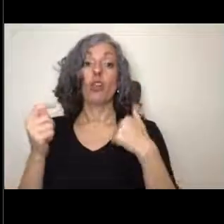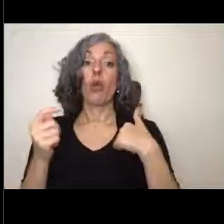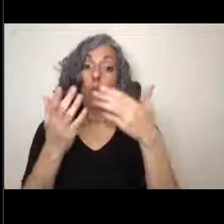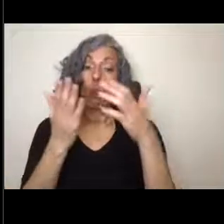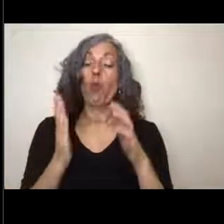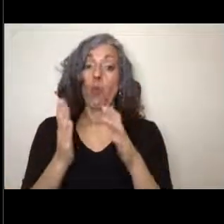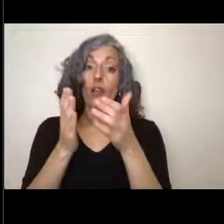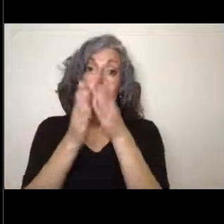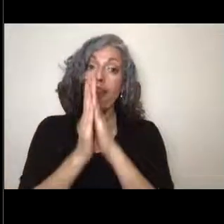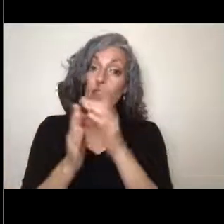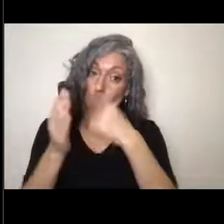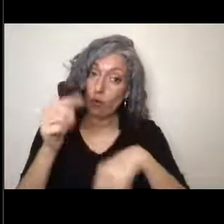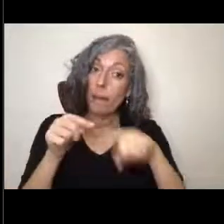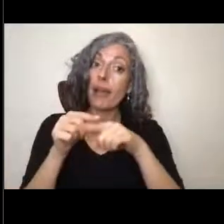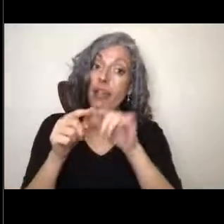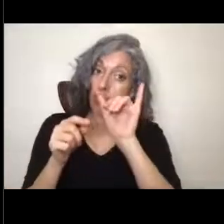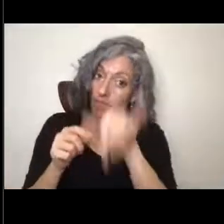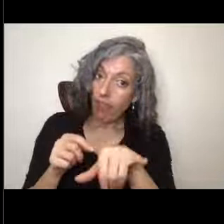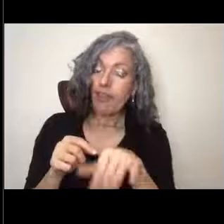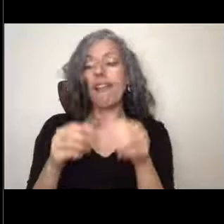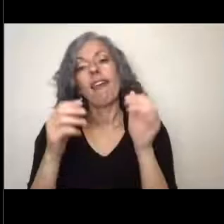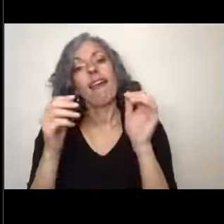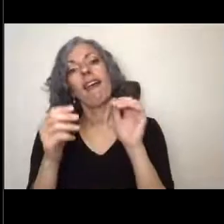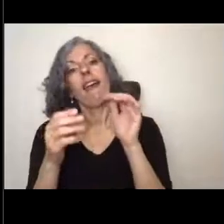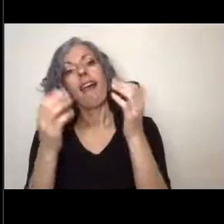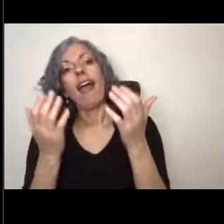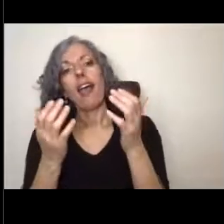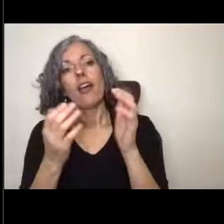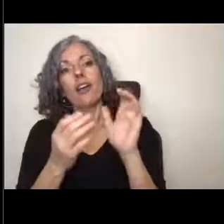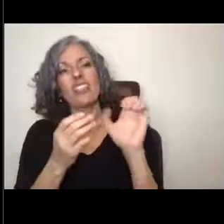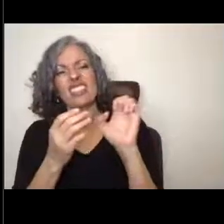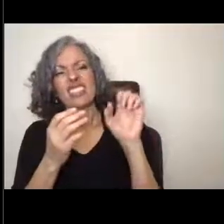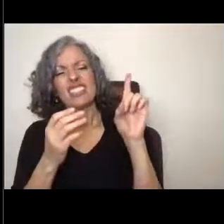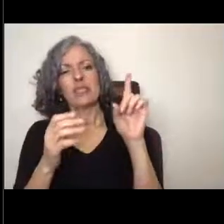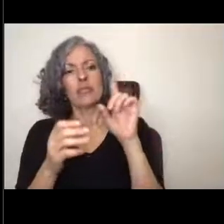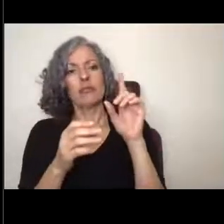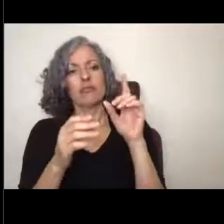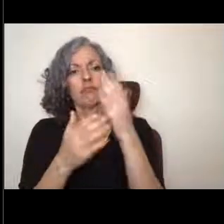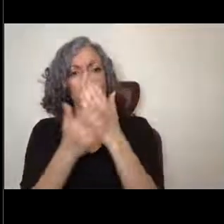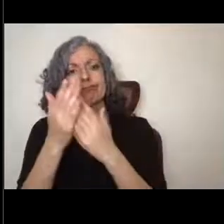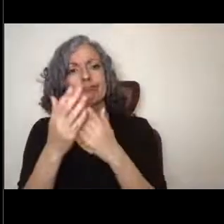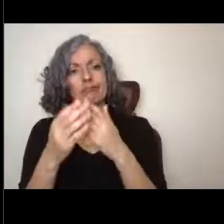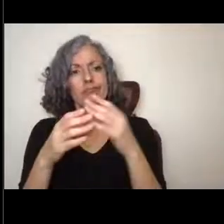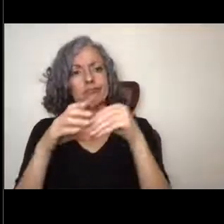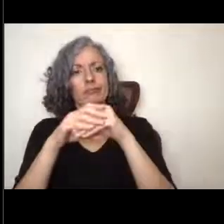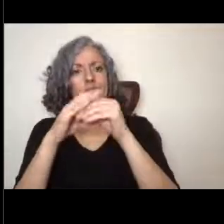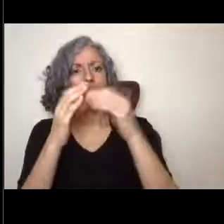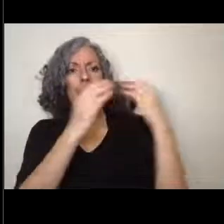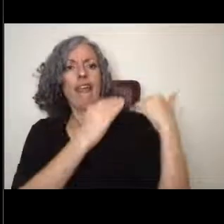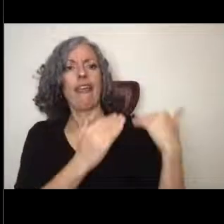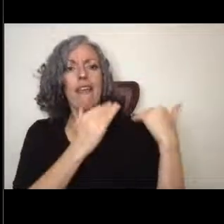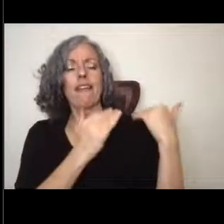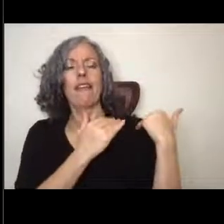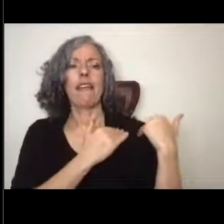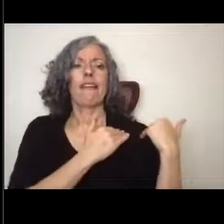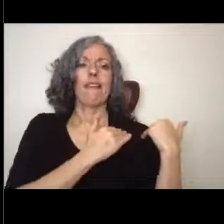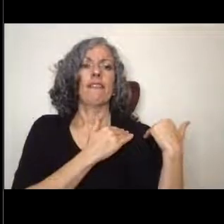how we can start leaning in on the EV portion of heavy duty trucks. In addition, I wanted to ask you on the hydrogen